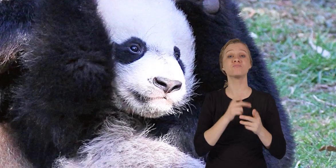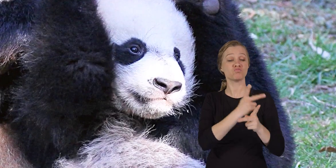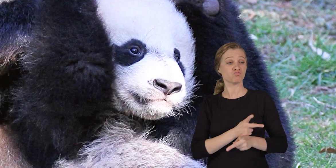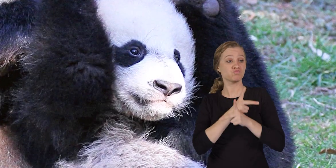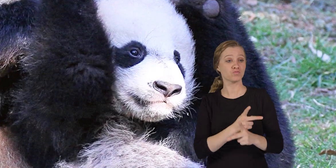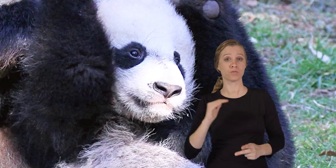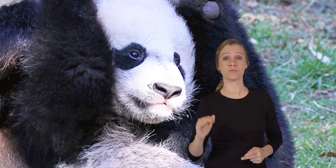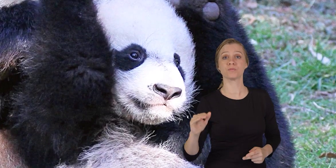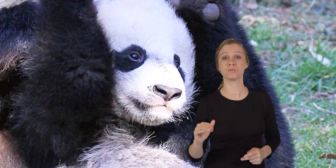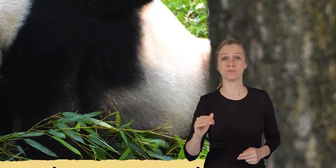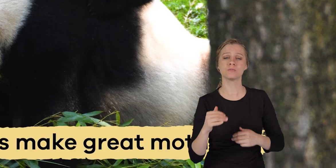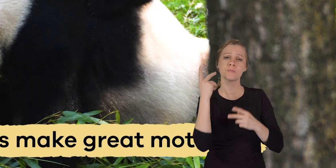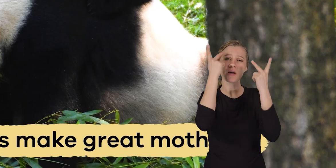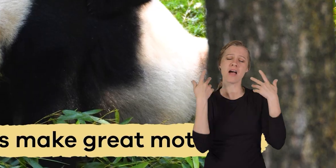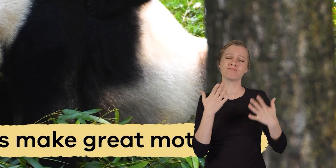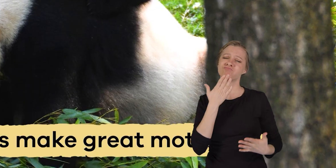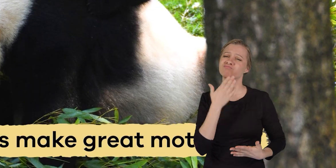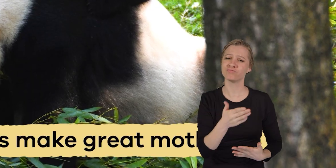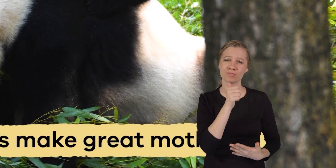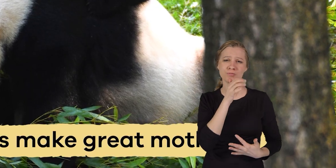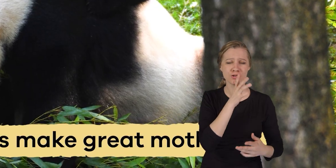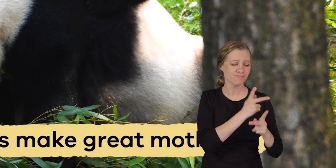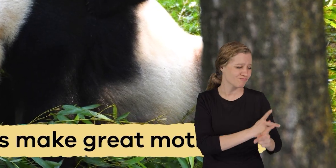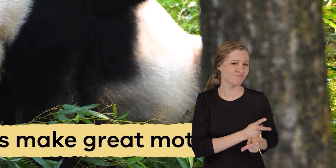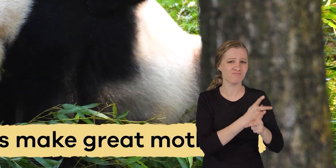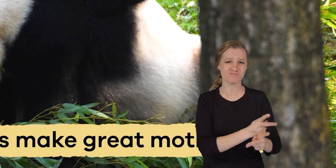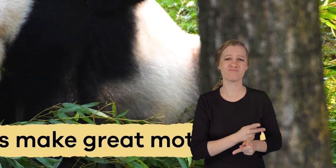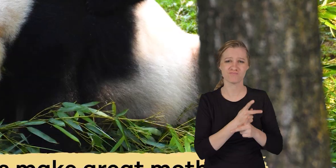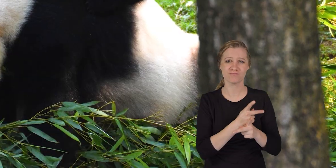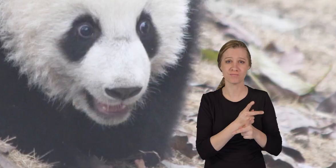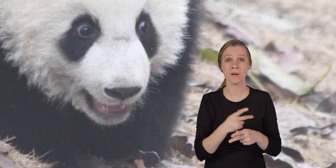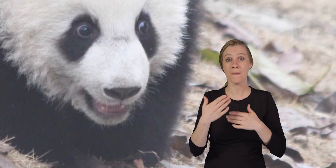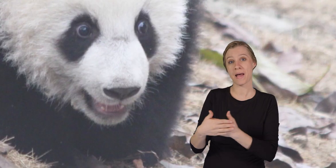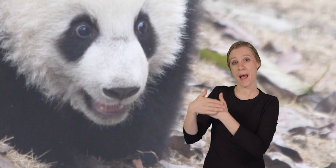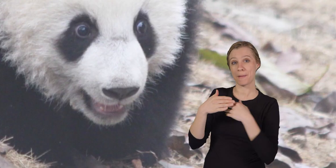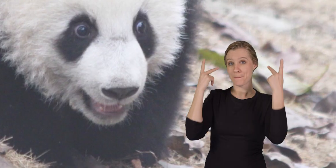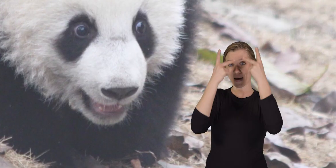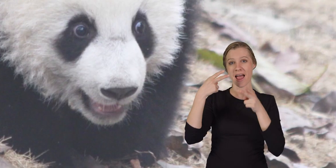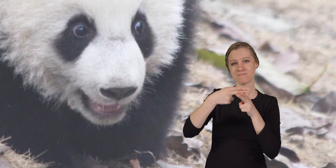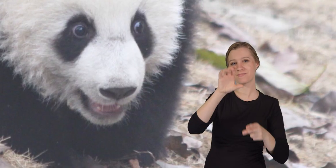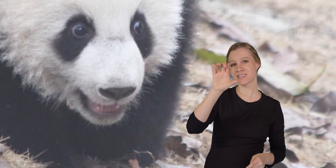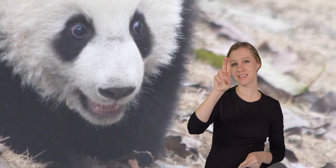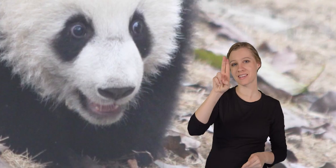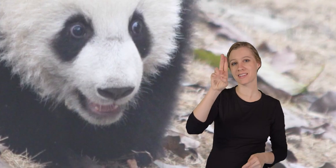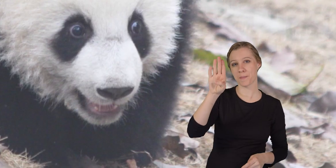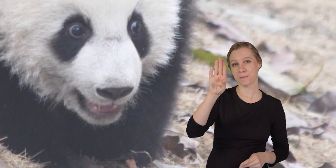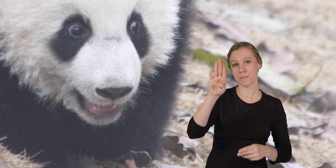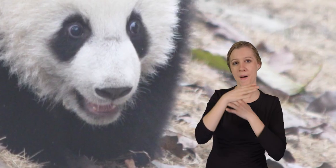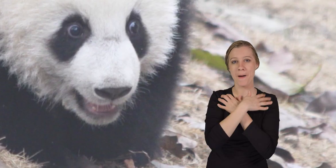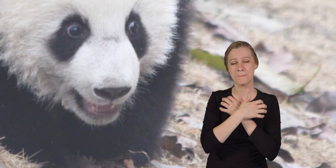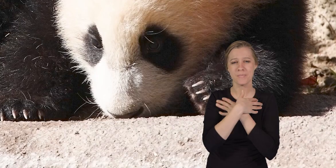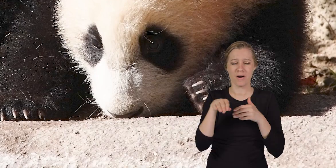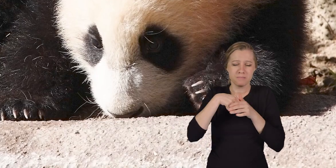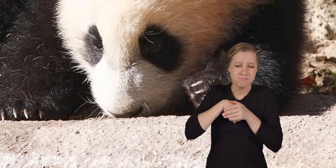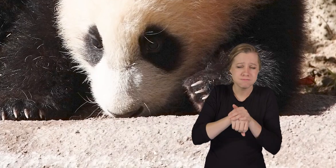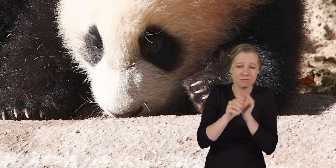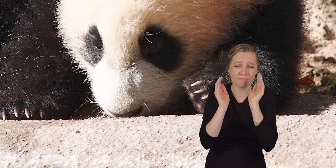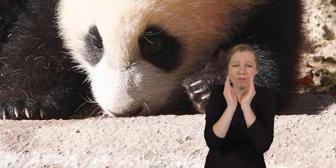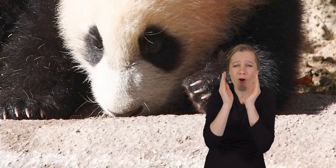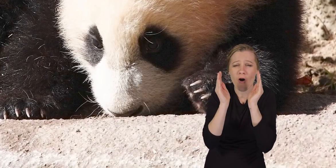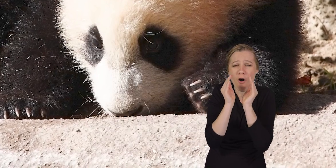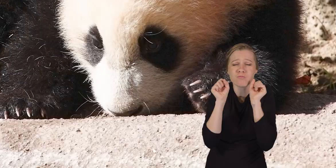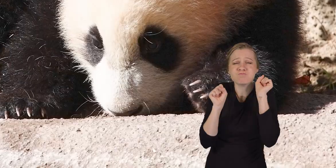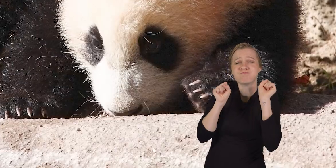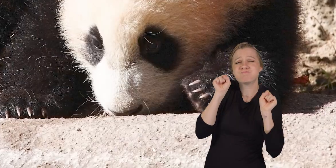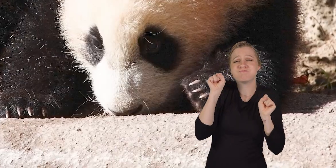comes to caring for their young, pandas make great mothers. A baby panda, called a cub, is born